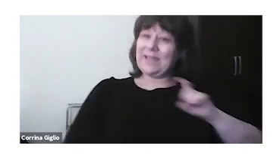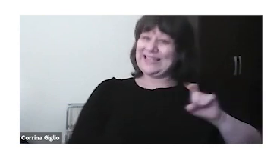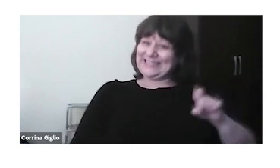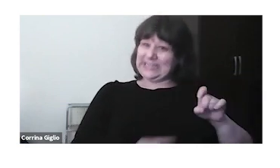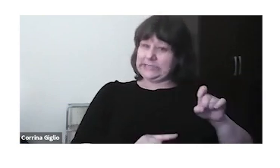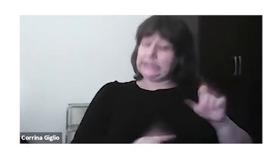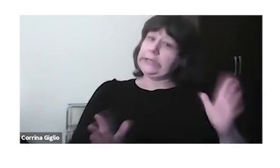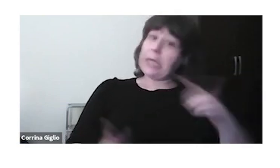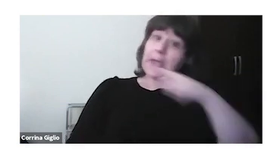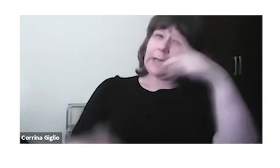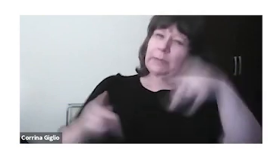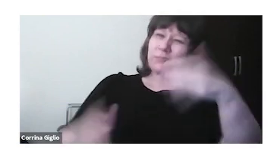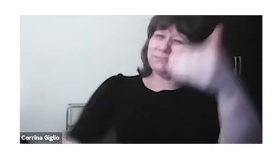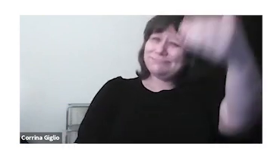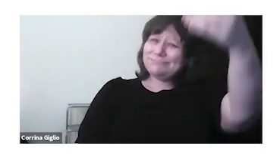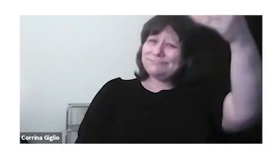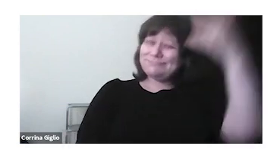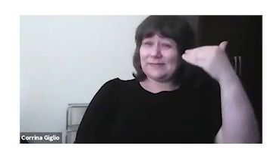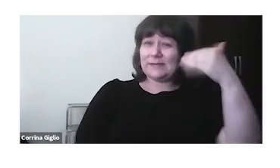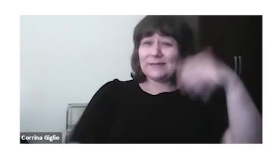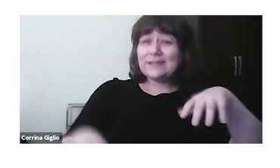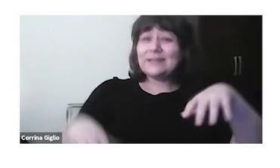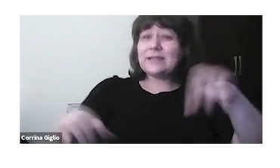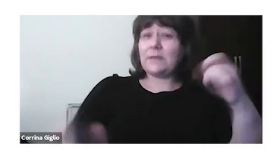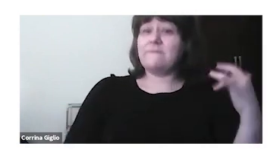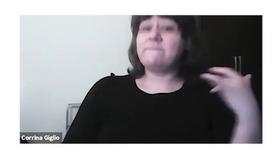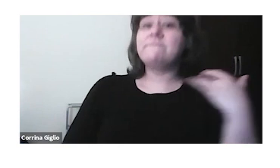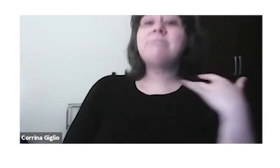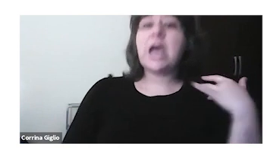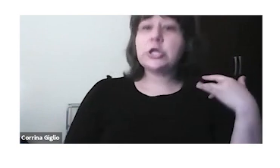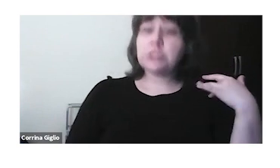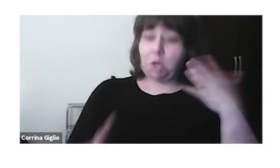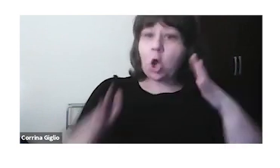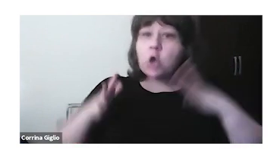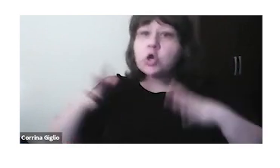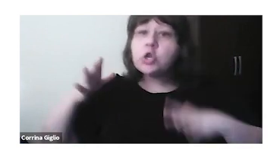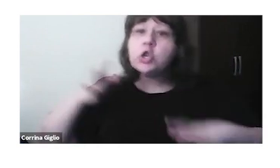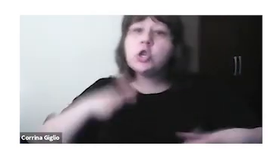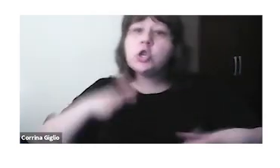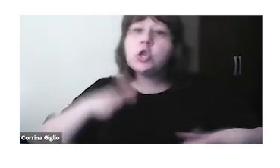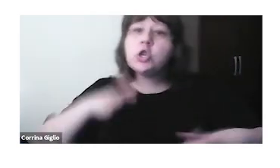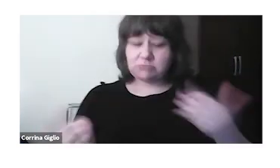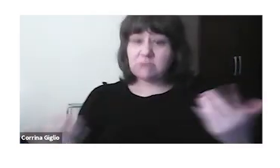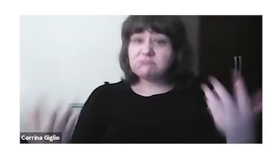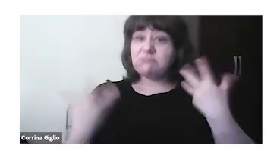So Black folks have long been taking fashion items that weren't intended for us or ingeniously